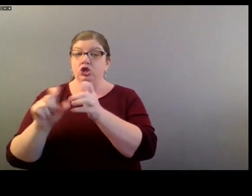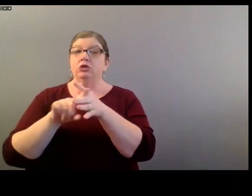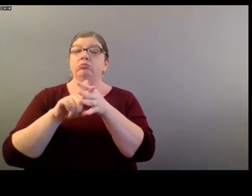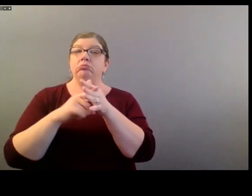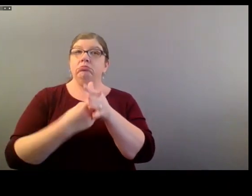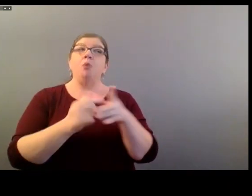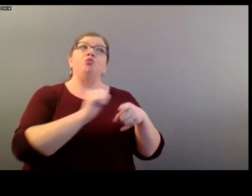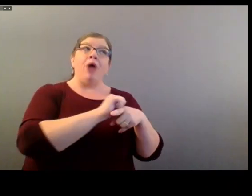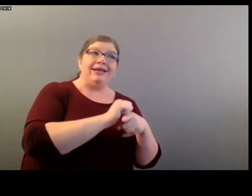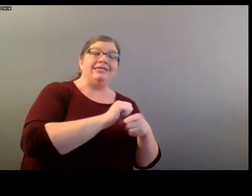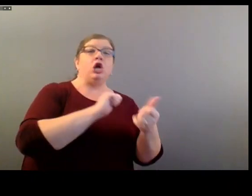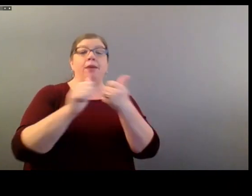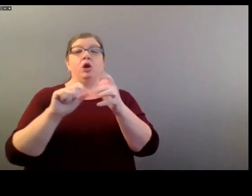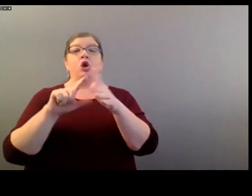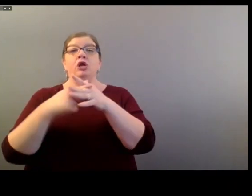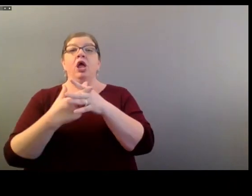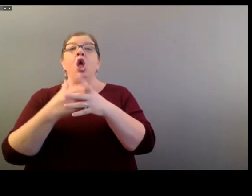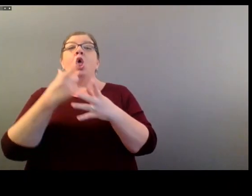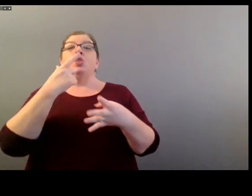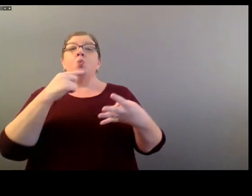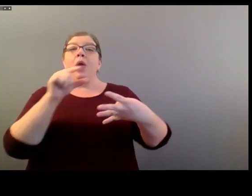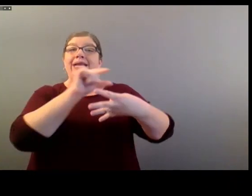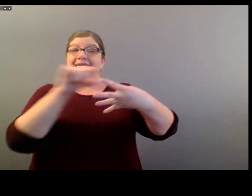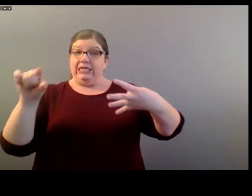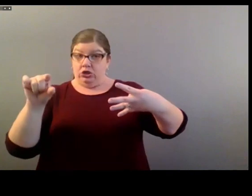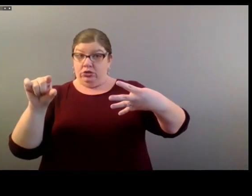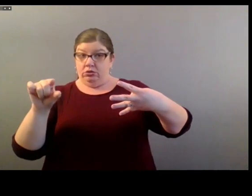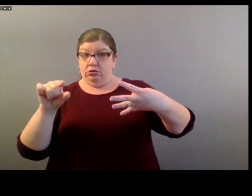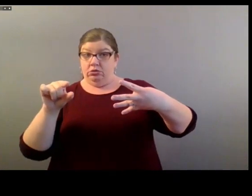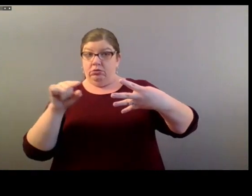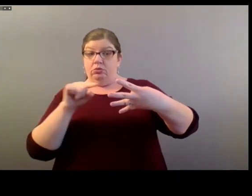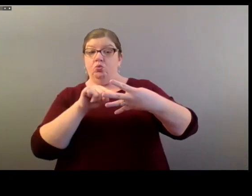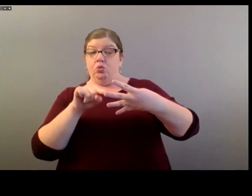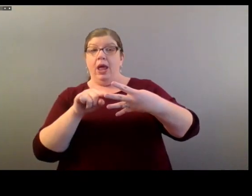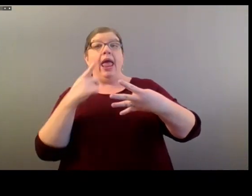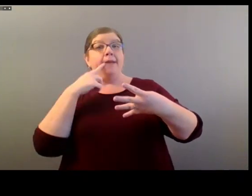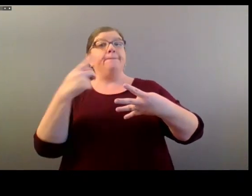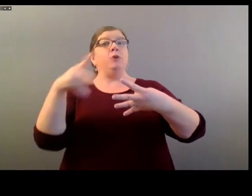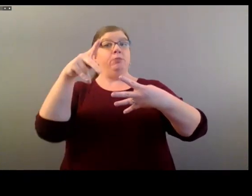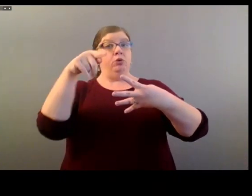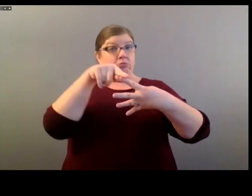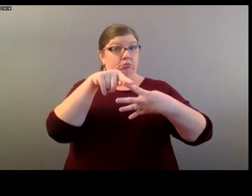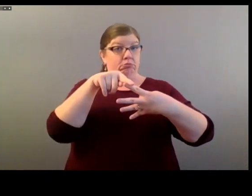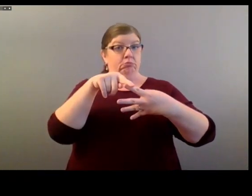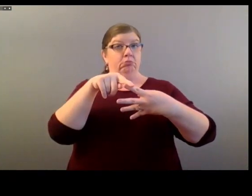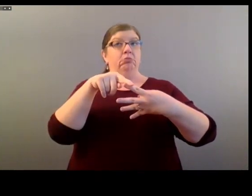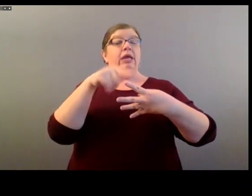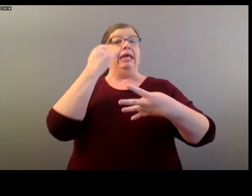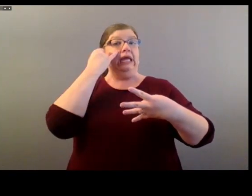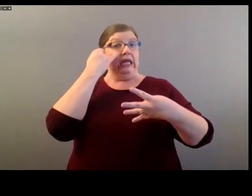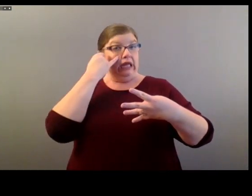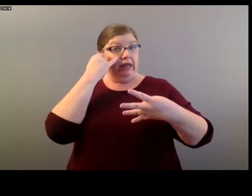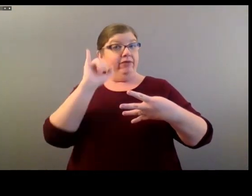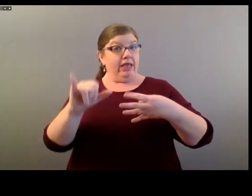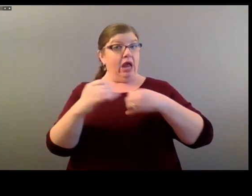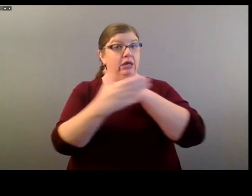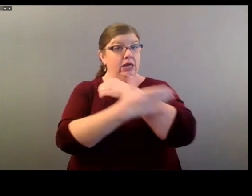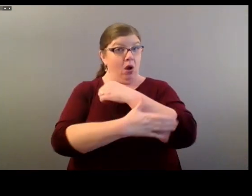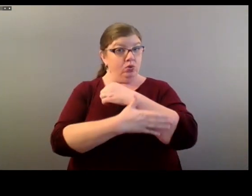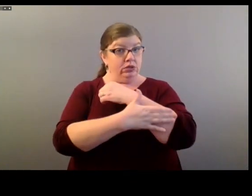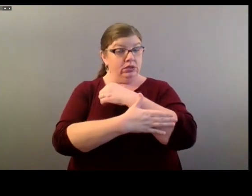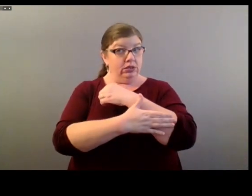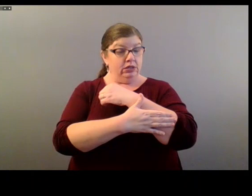counties in the red tier and even in the purple tier, providing the county is at less